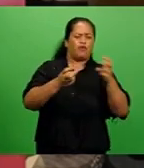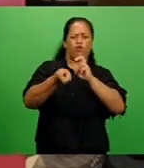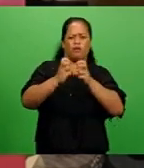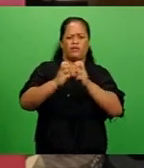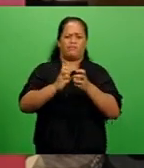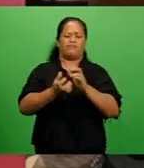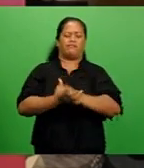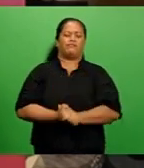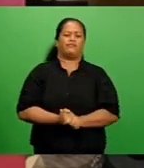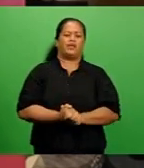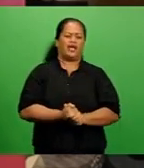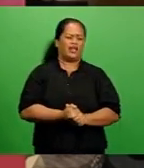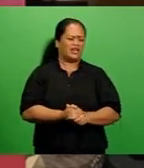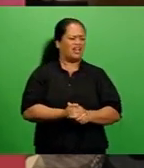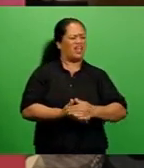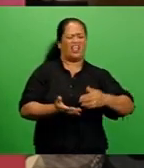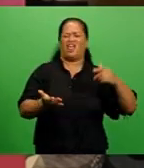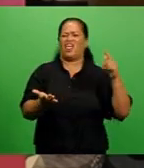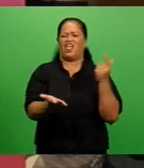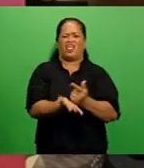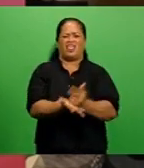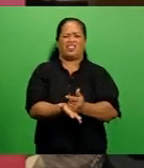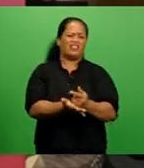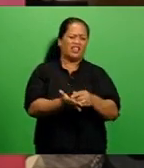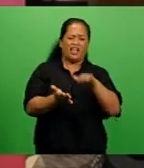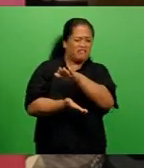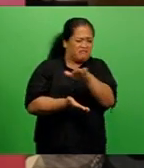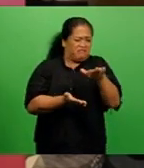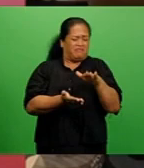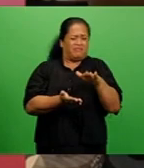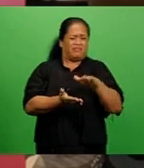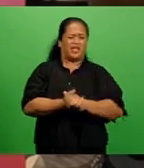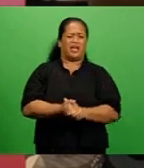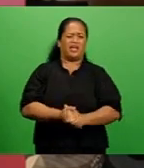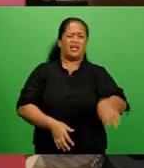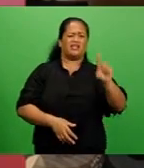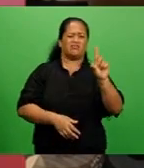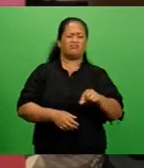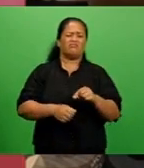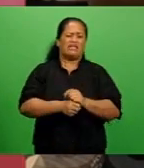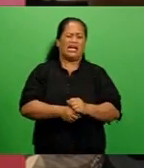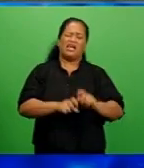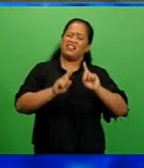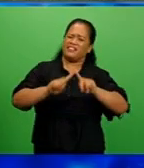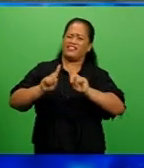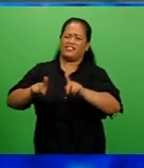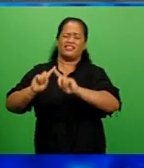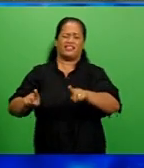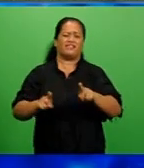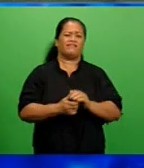are, offering different products now, from what they used to do.